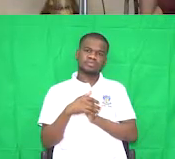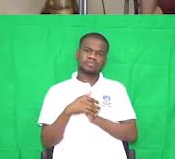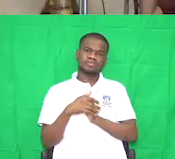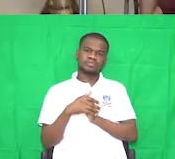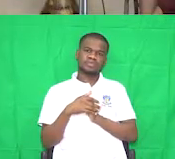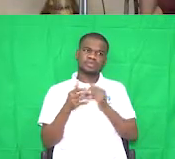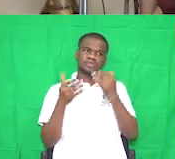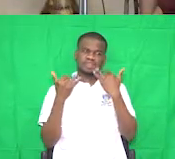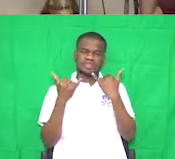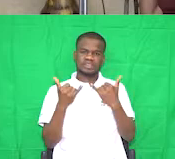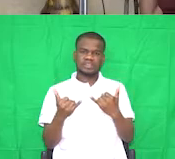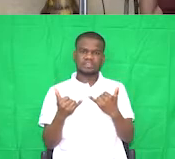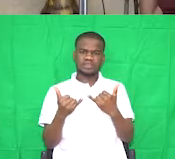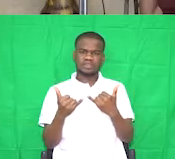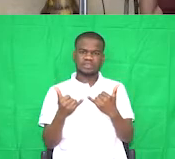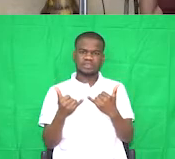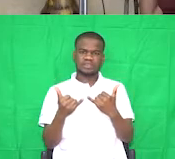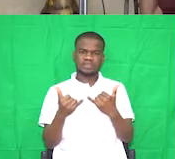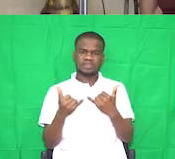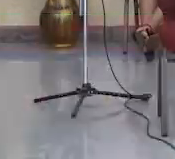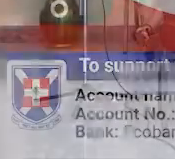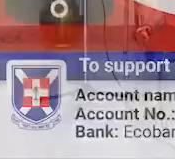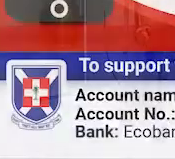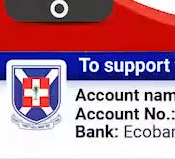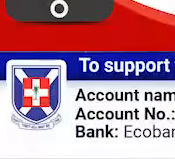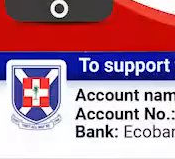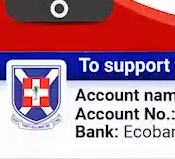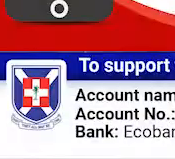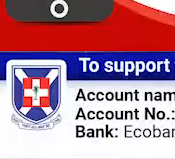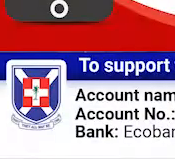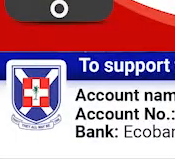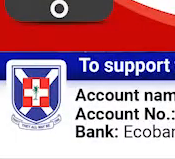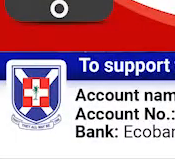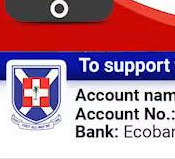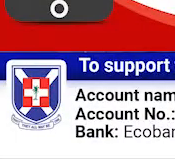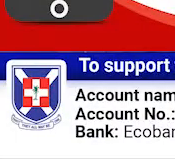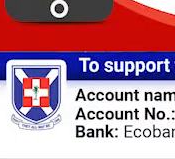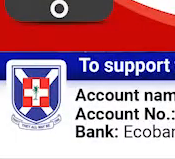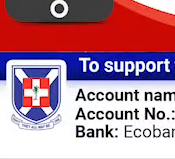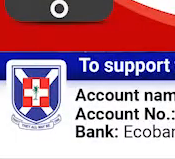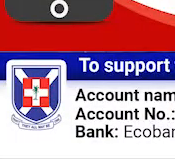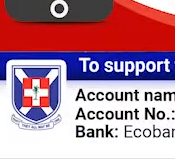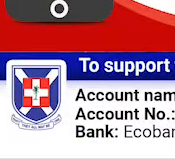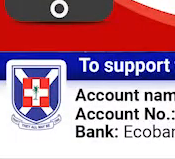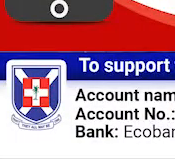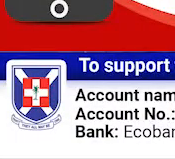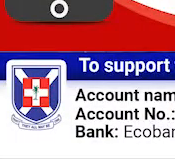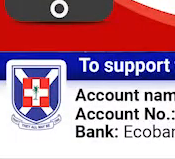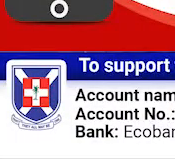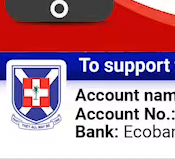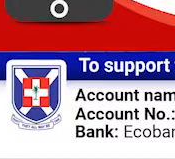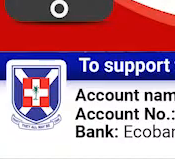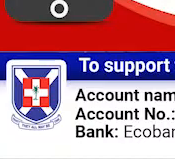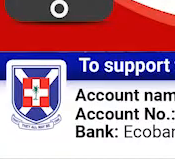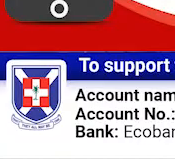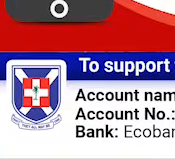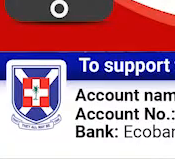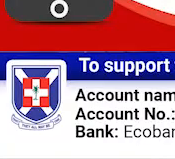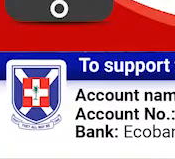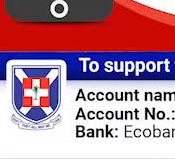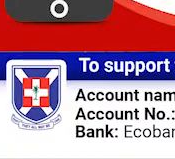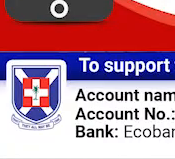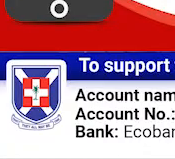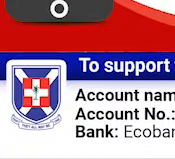we celebrate Parents' Day in the church today, we also celebrate you along with